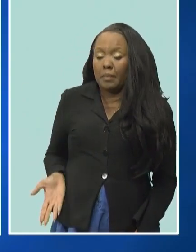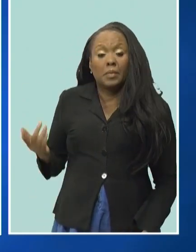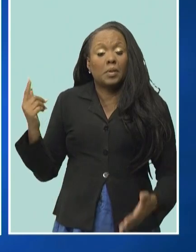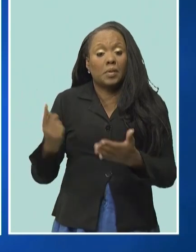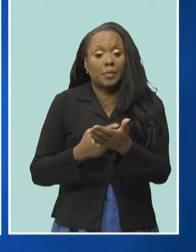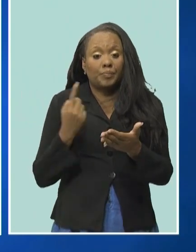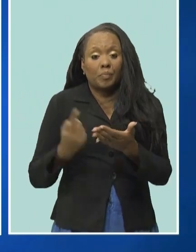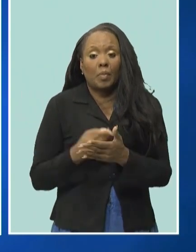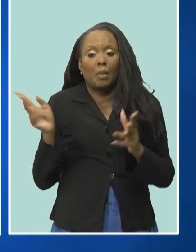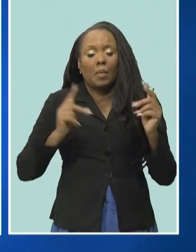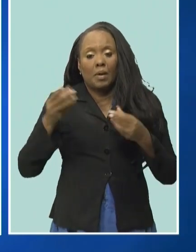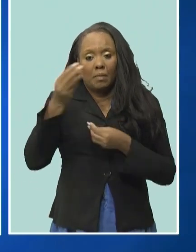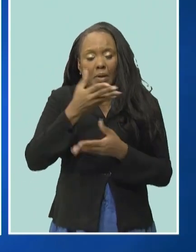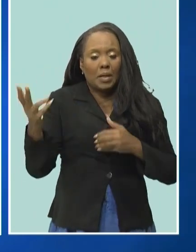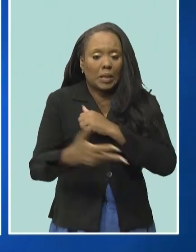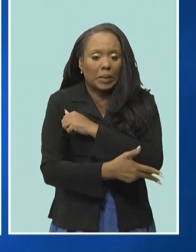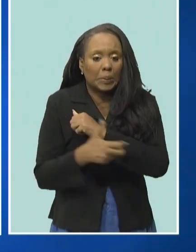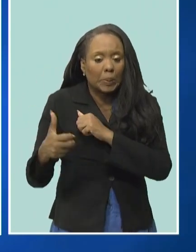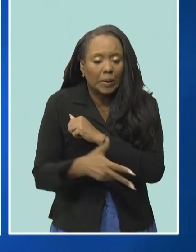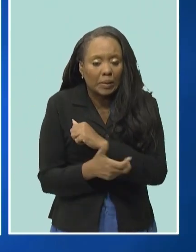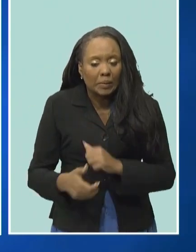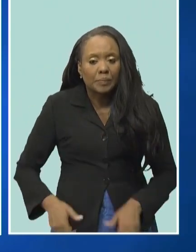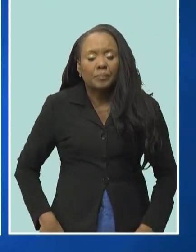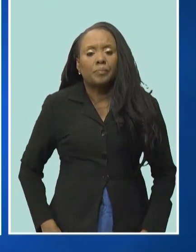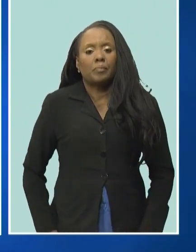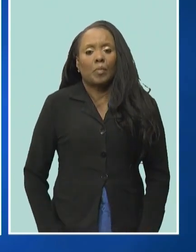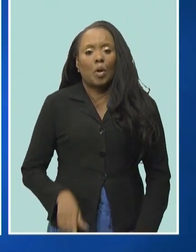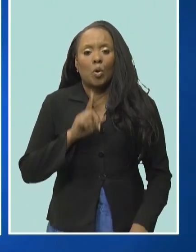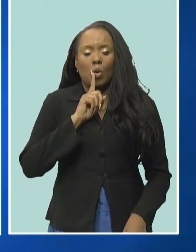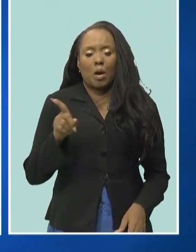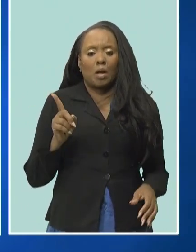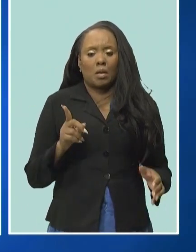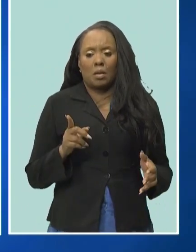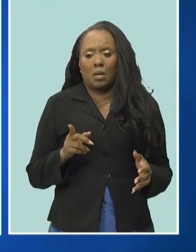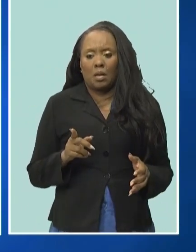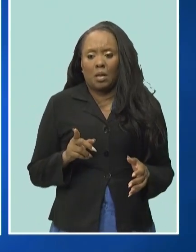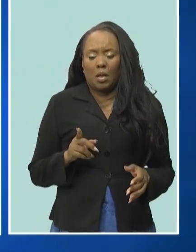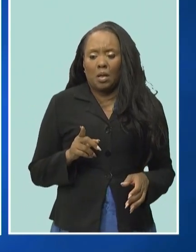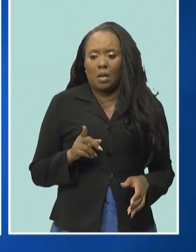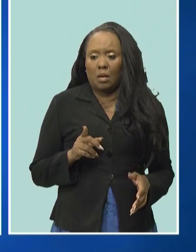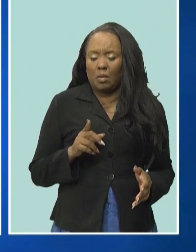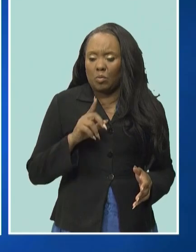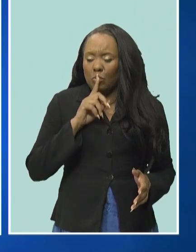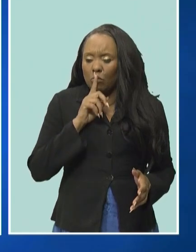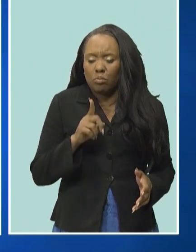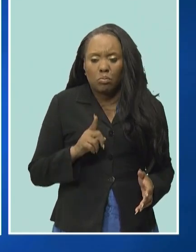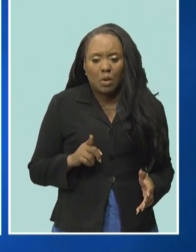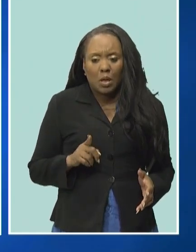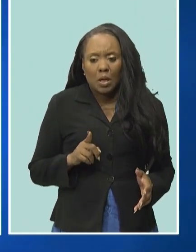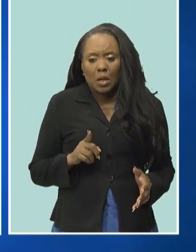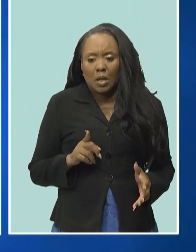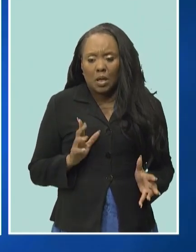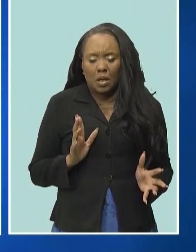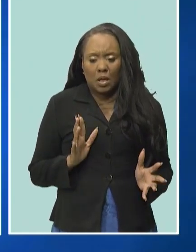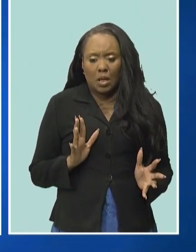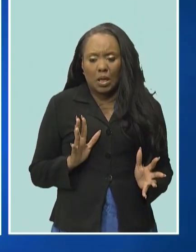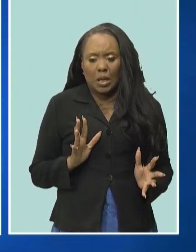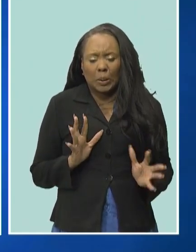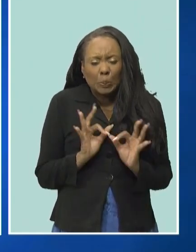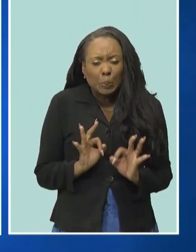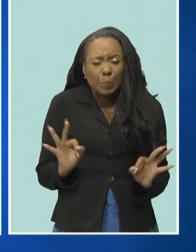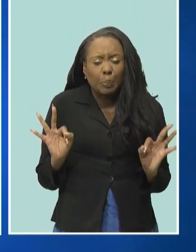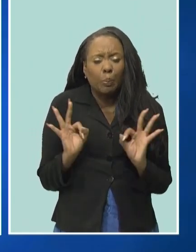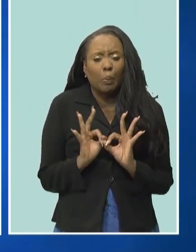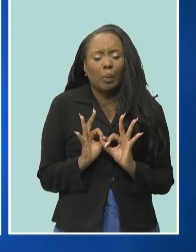destroyed, stolen. Sometimes it's sensitive data which can get people in trouble. Like sometimes they attack police stations and they get